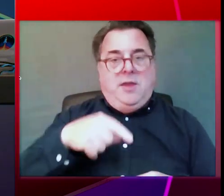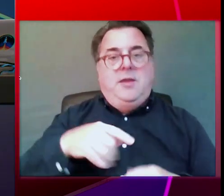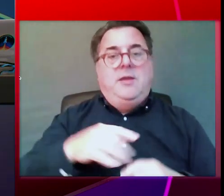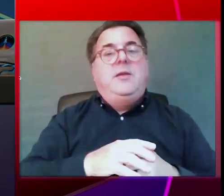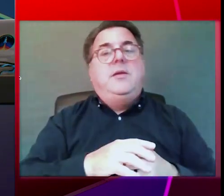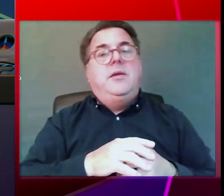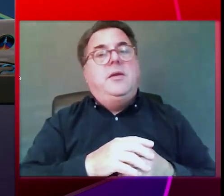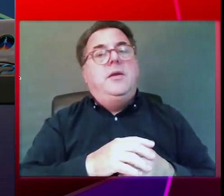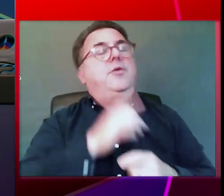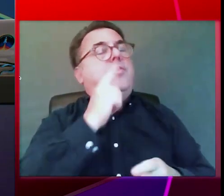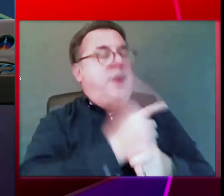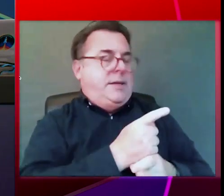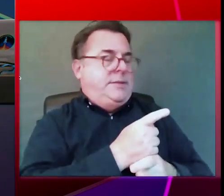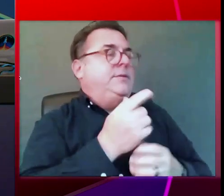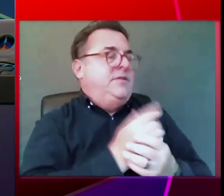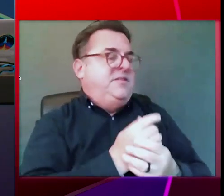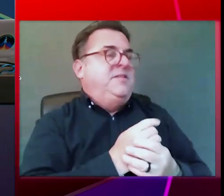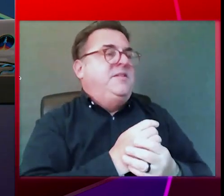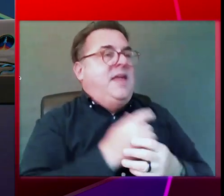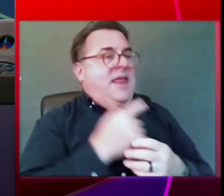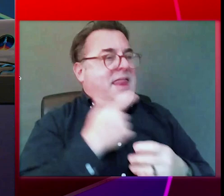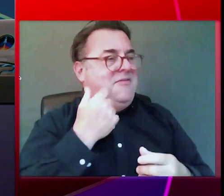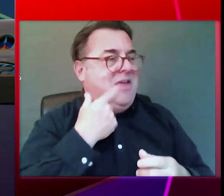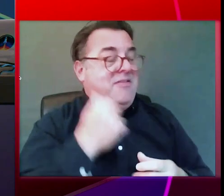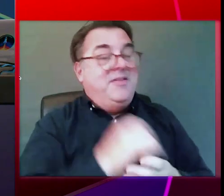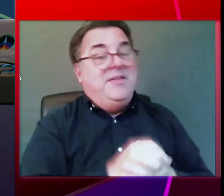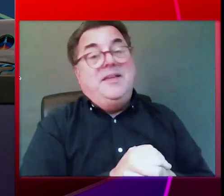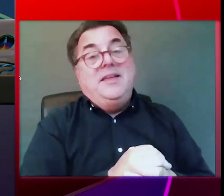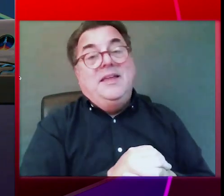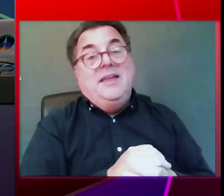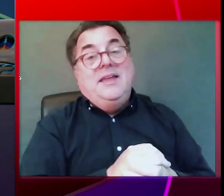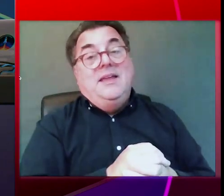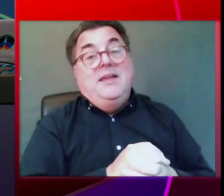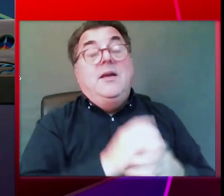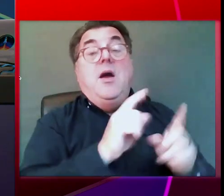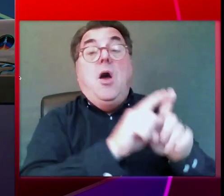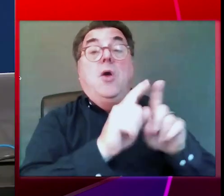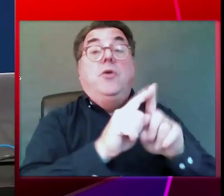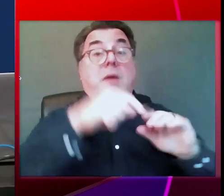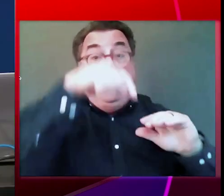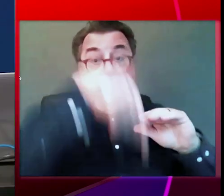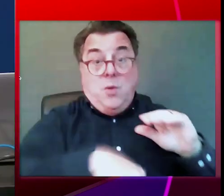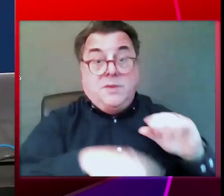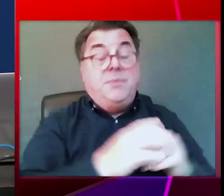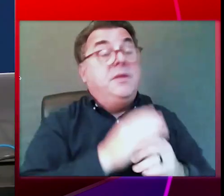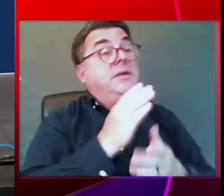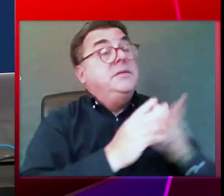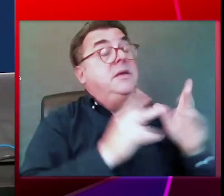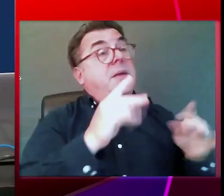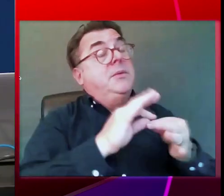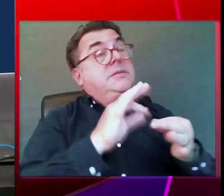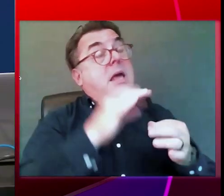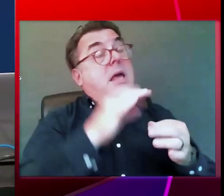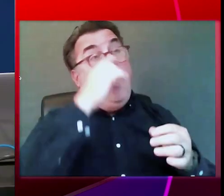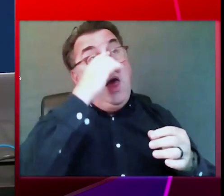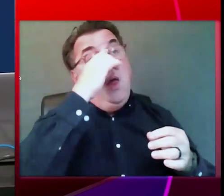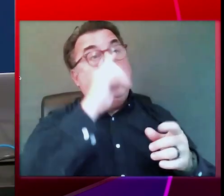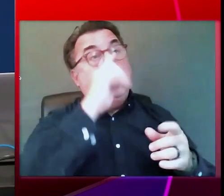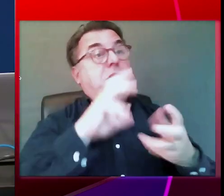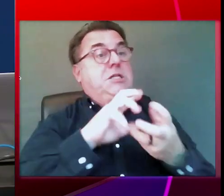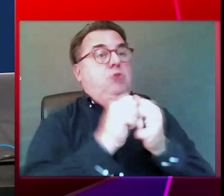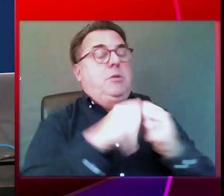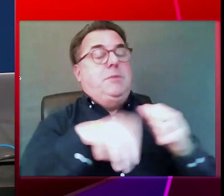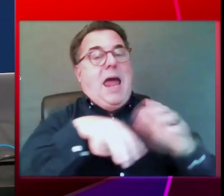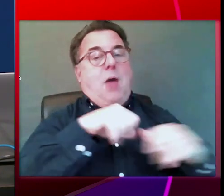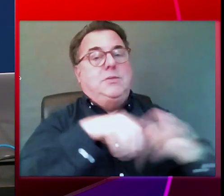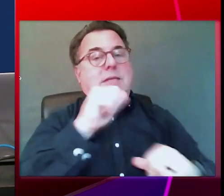that question. Thanks for that. And I'll go even further. You know, some people say, you know, well, we should just encrypt outside. That starts to